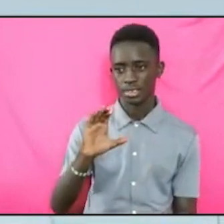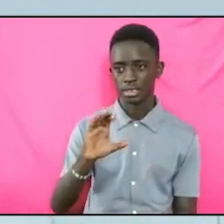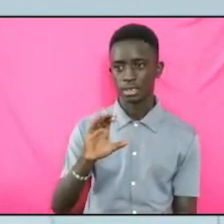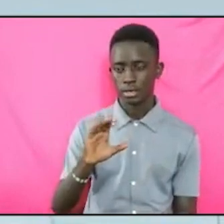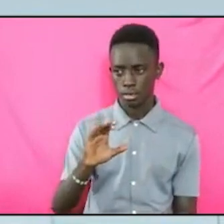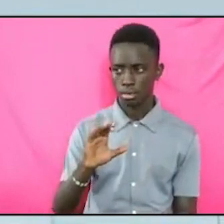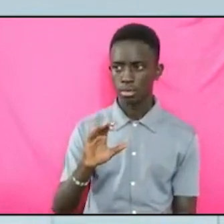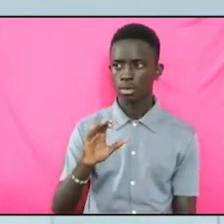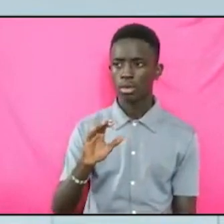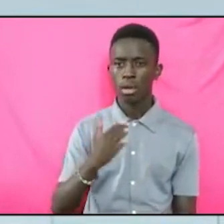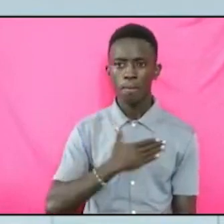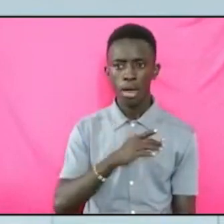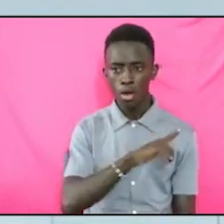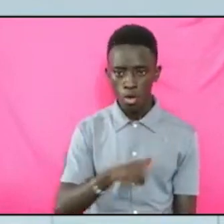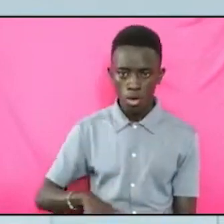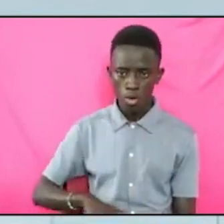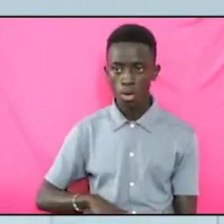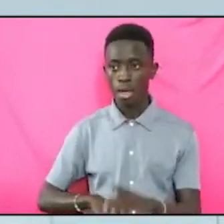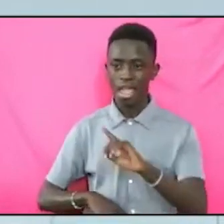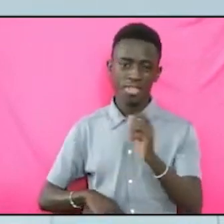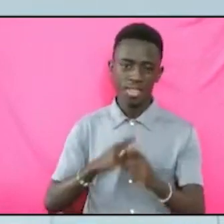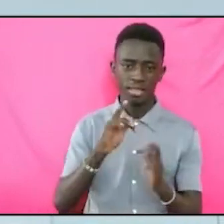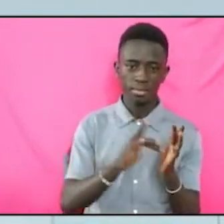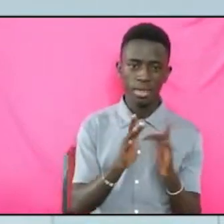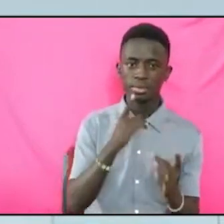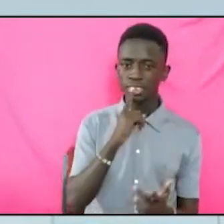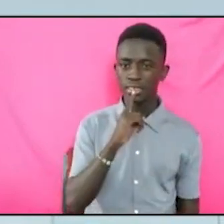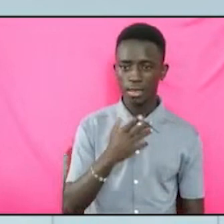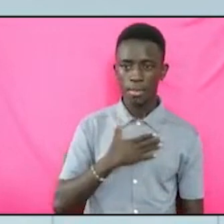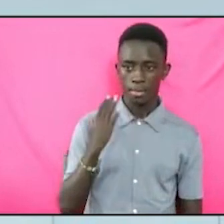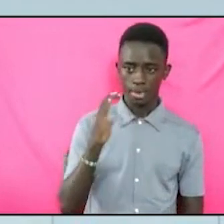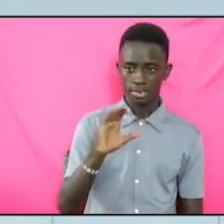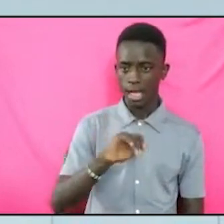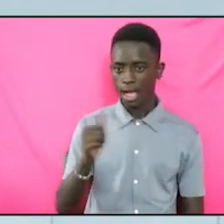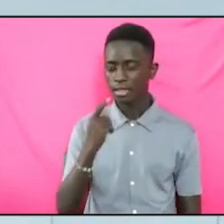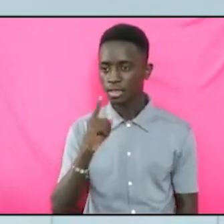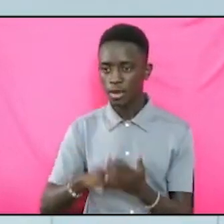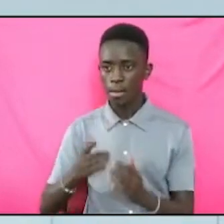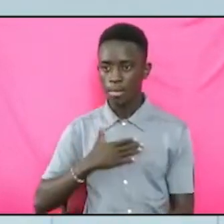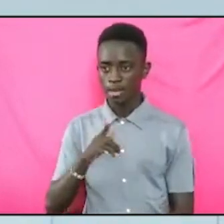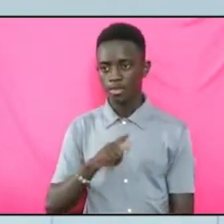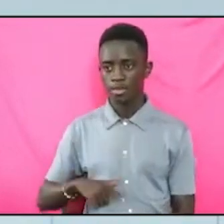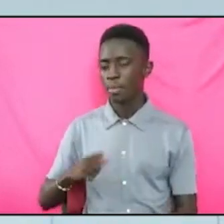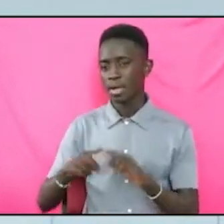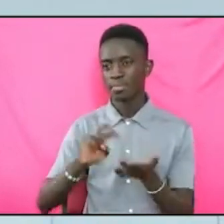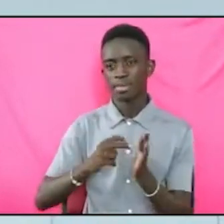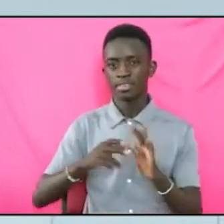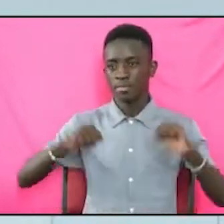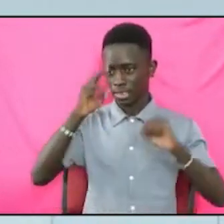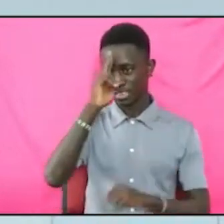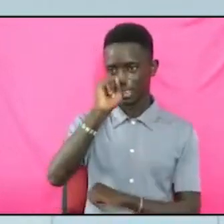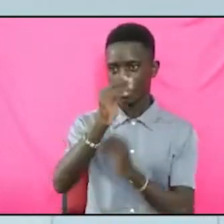NIV, it talks about my master. This passage reminds us the power of forgiveness. The power